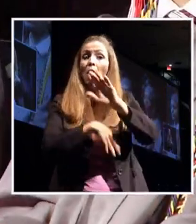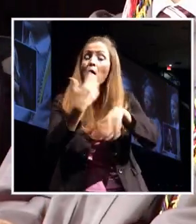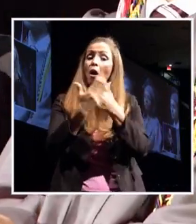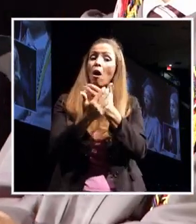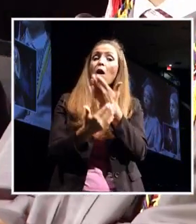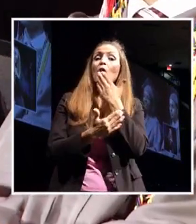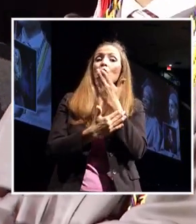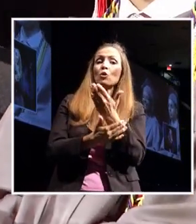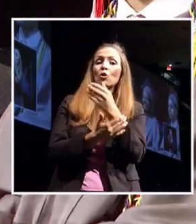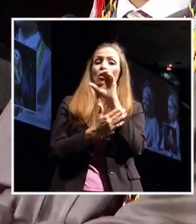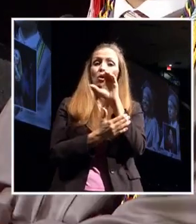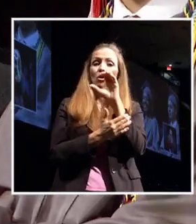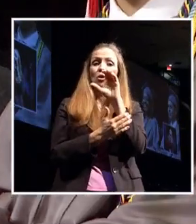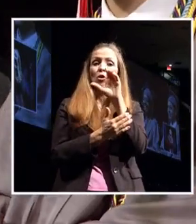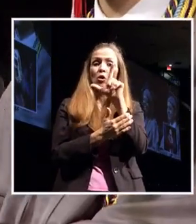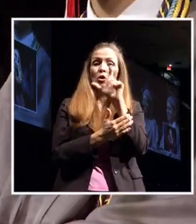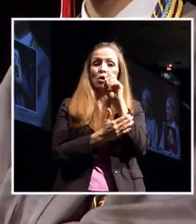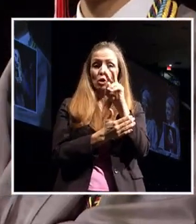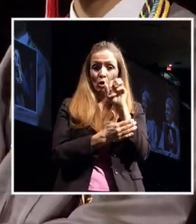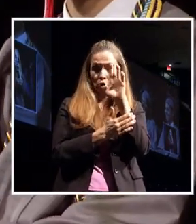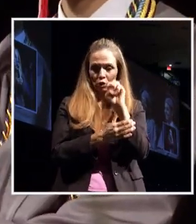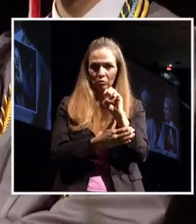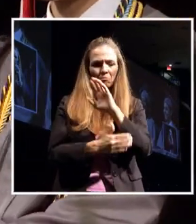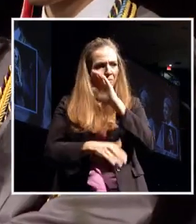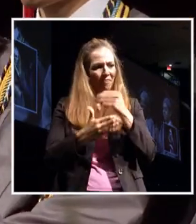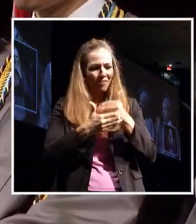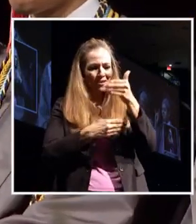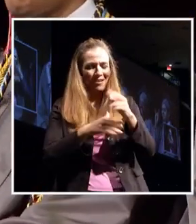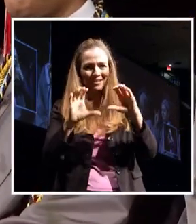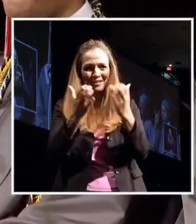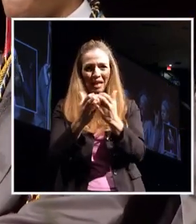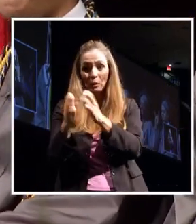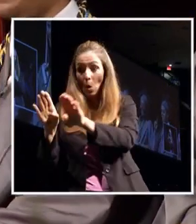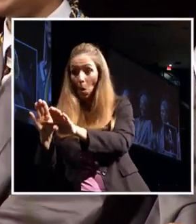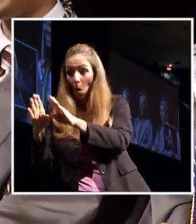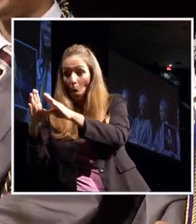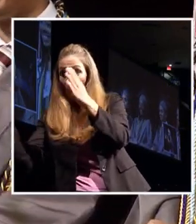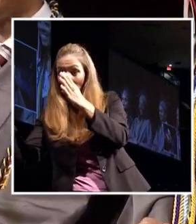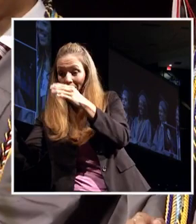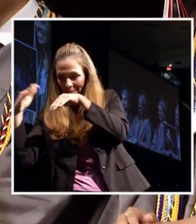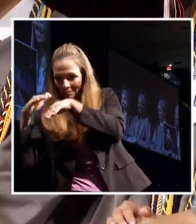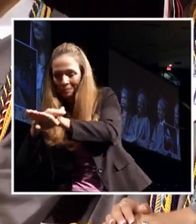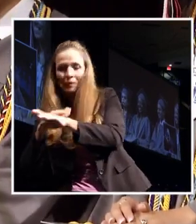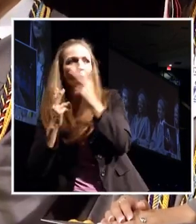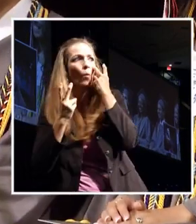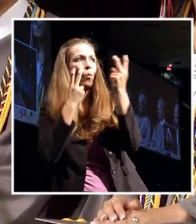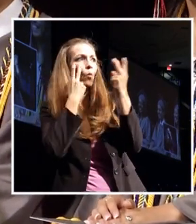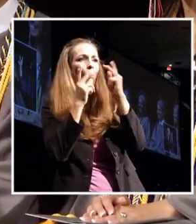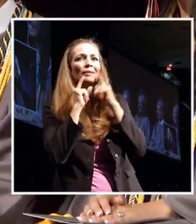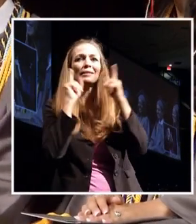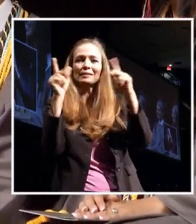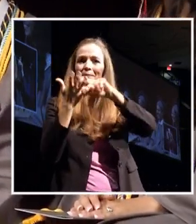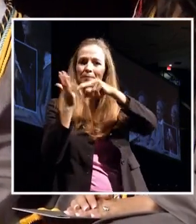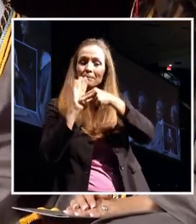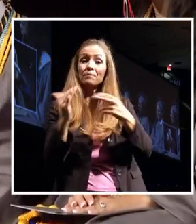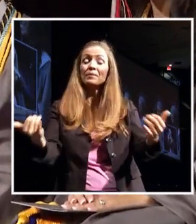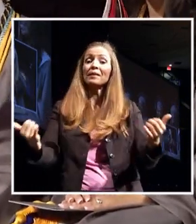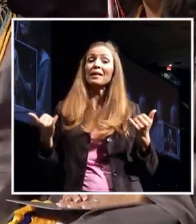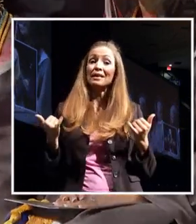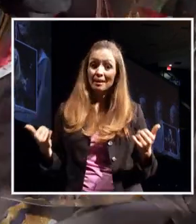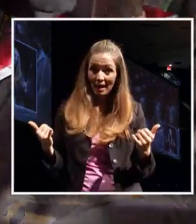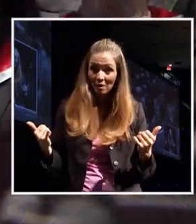good closers, you have shown our next class, the openers, what success looks like.